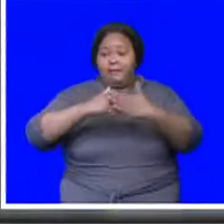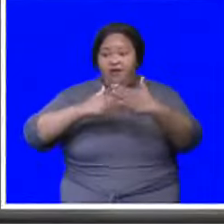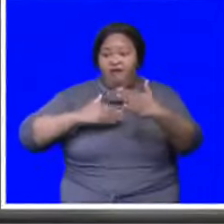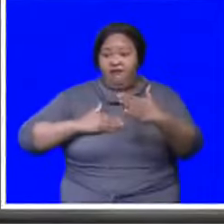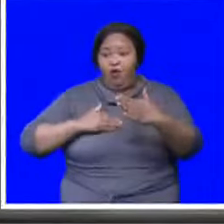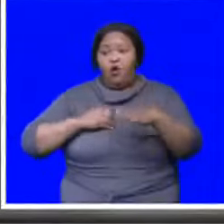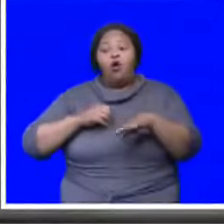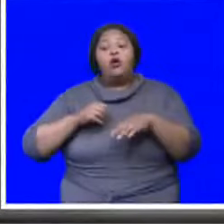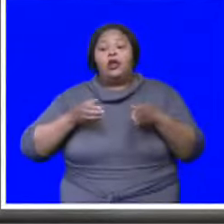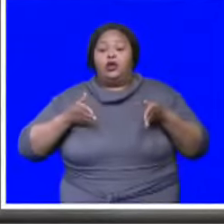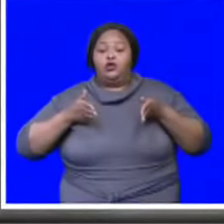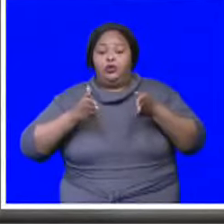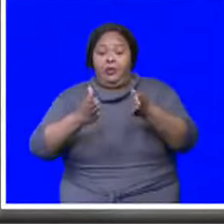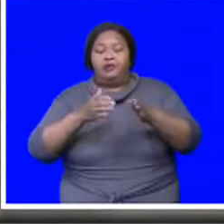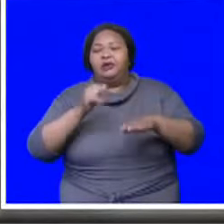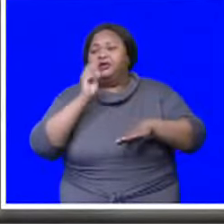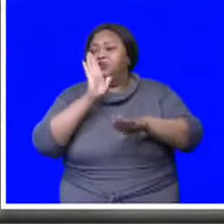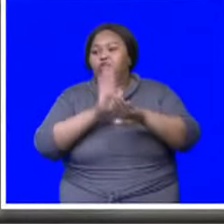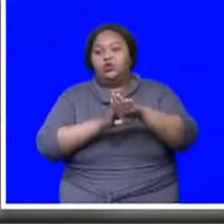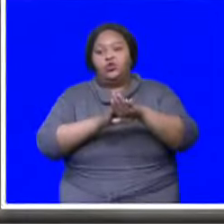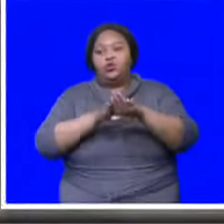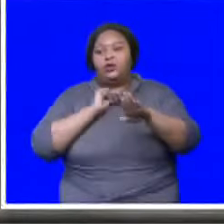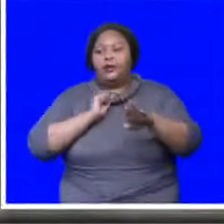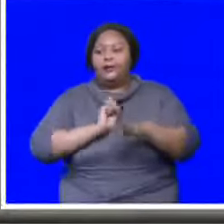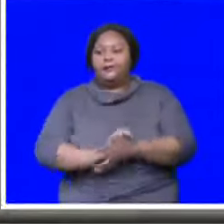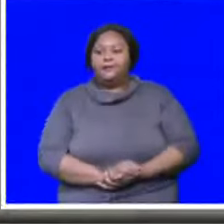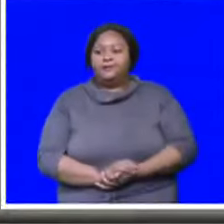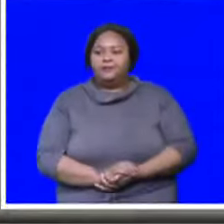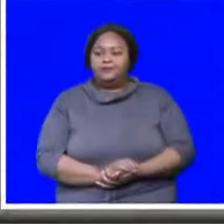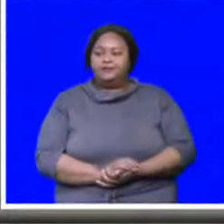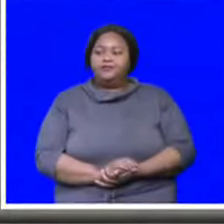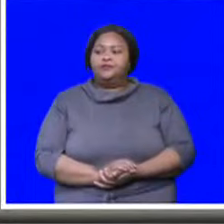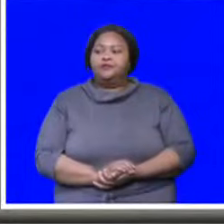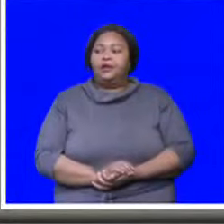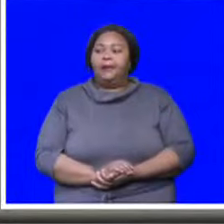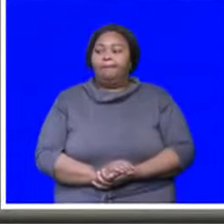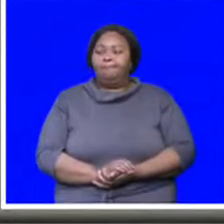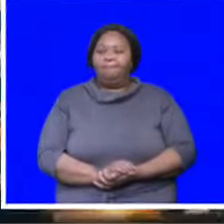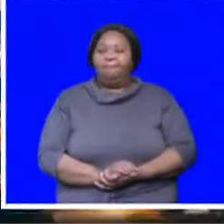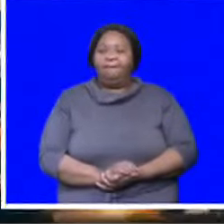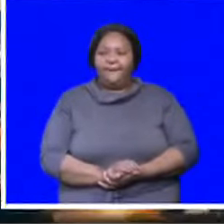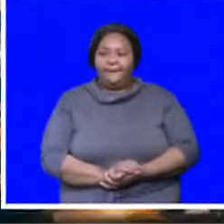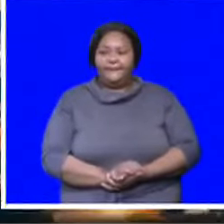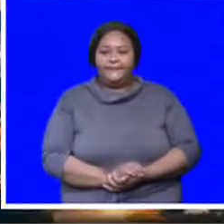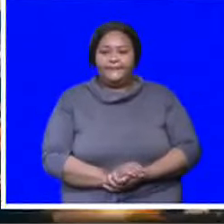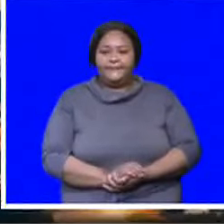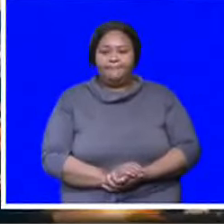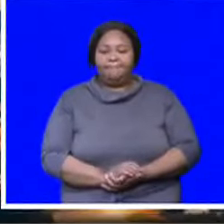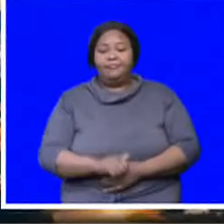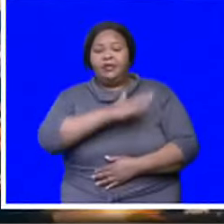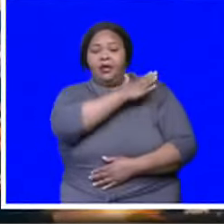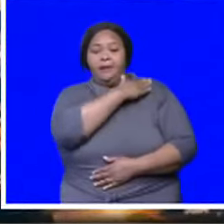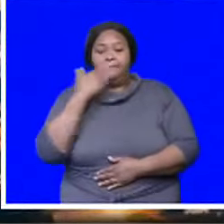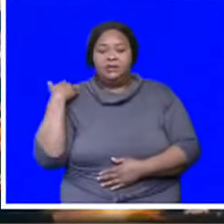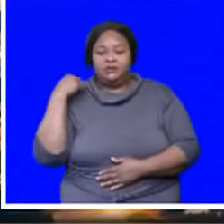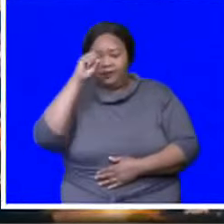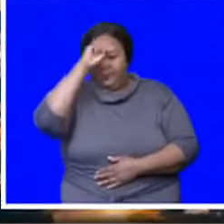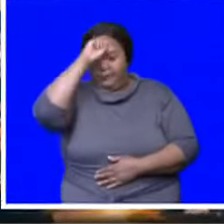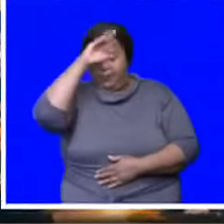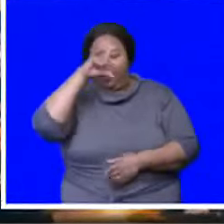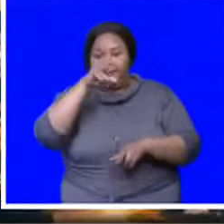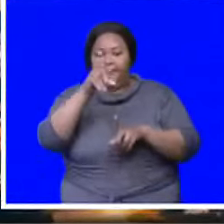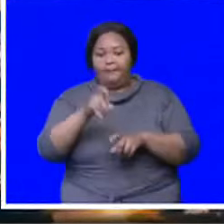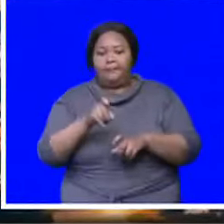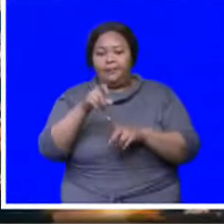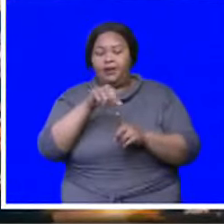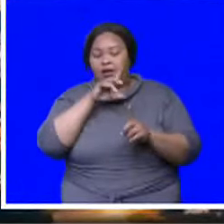for Eswatini TV News, Temgosi Mavimbela with Fortune Dlangamandla, Mbabane. The Minister of Natural